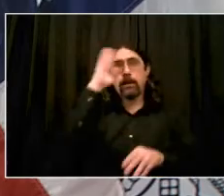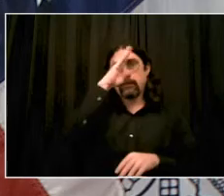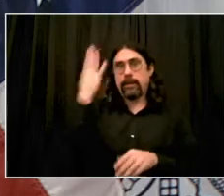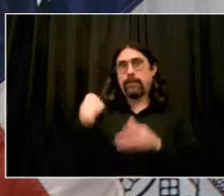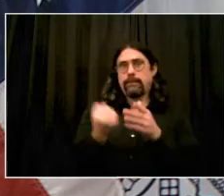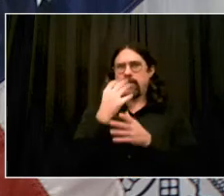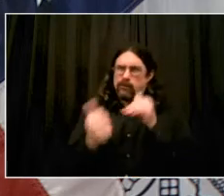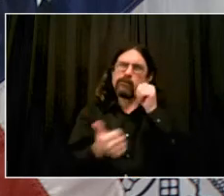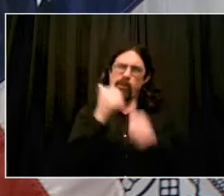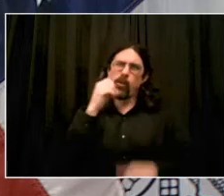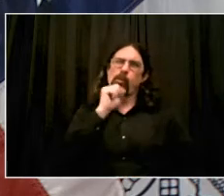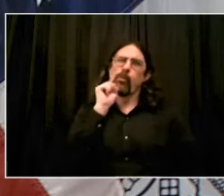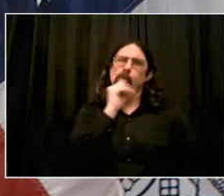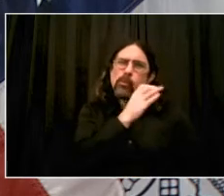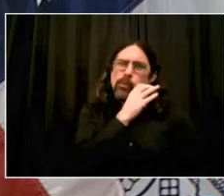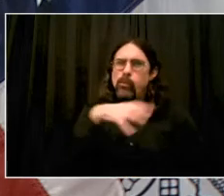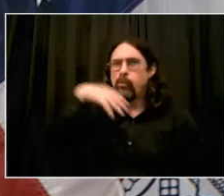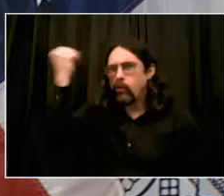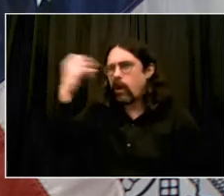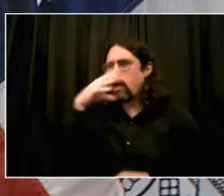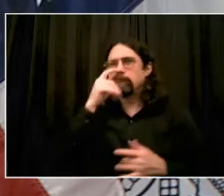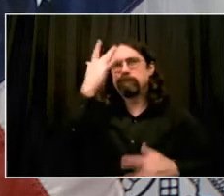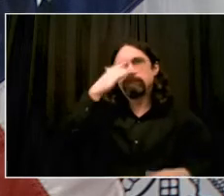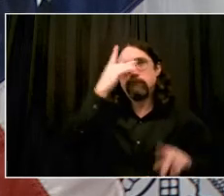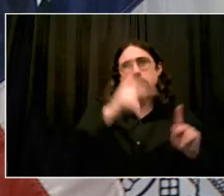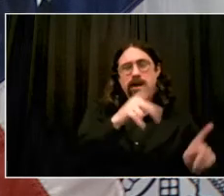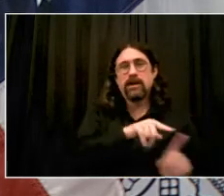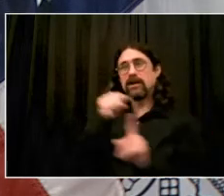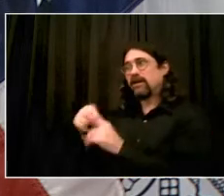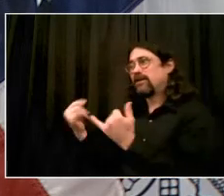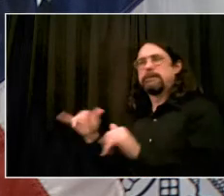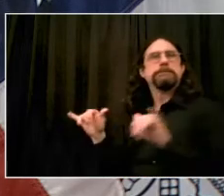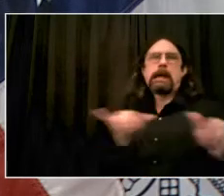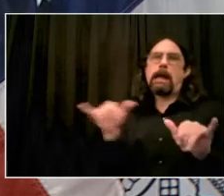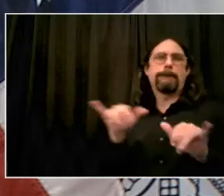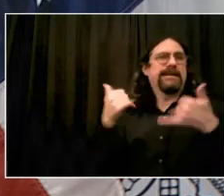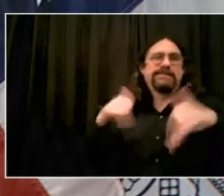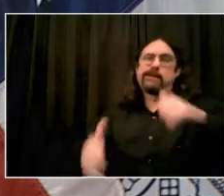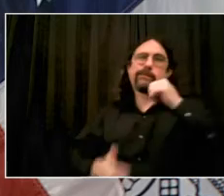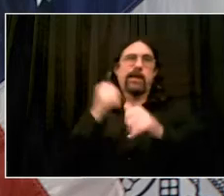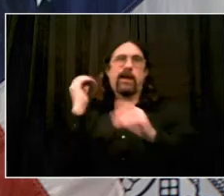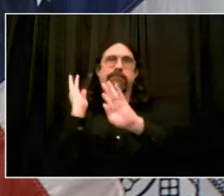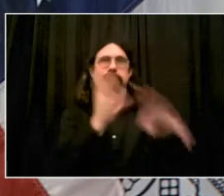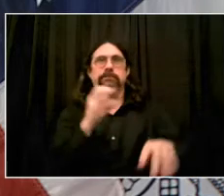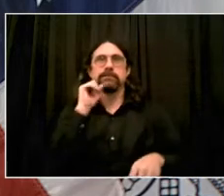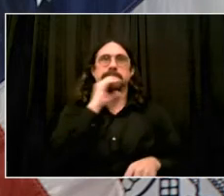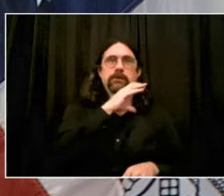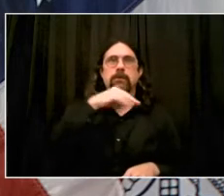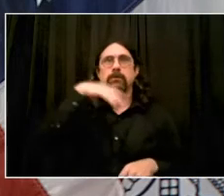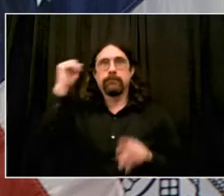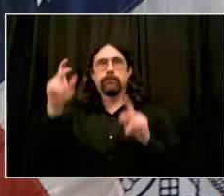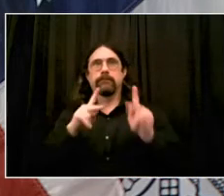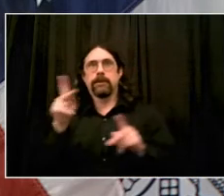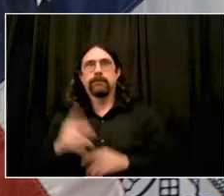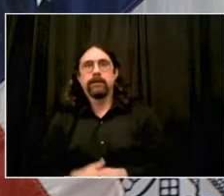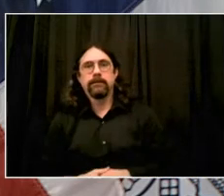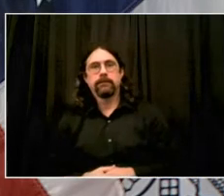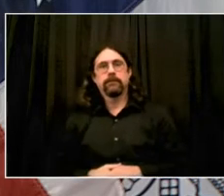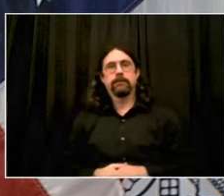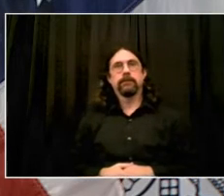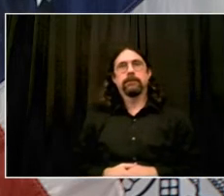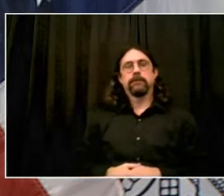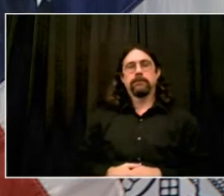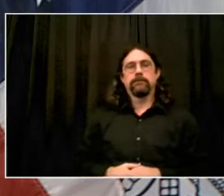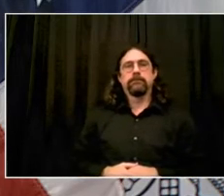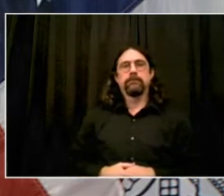we conclude today, everyone, we obviously are extremely focused on making sure we're taking all the measures we need